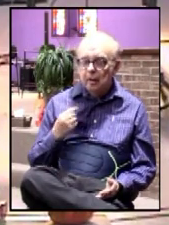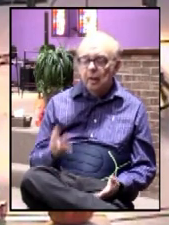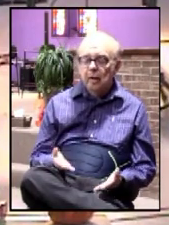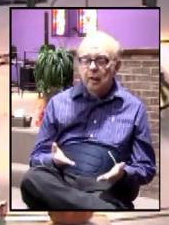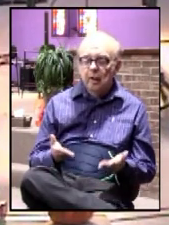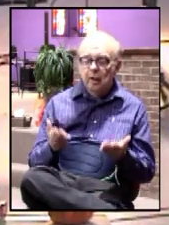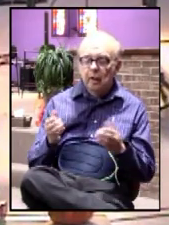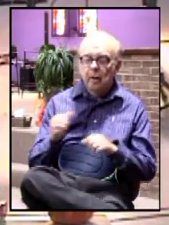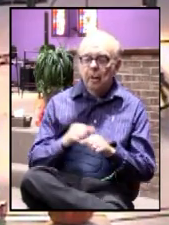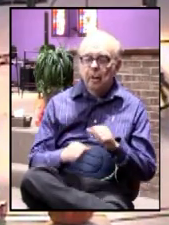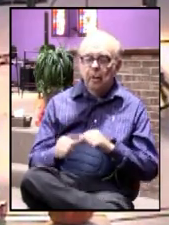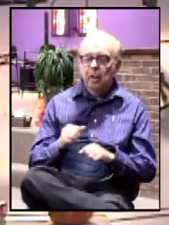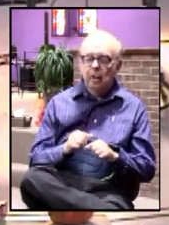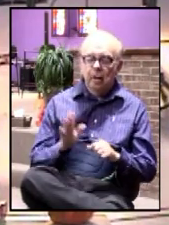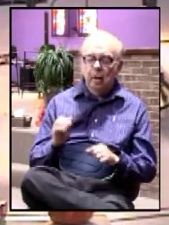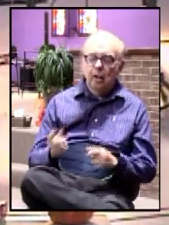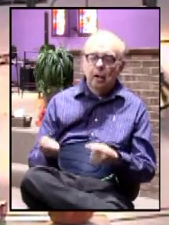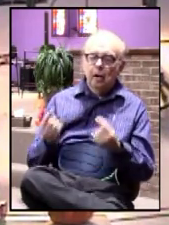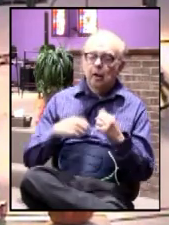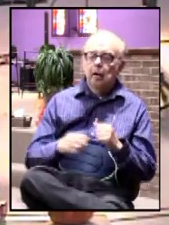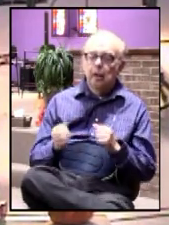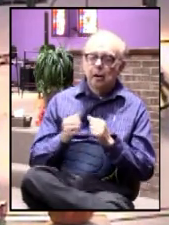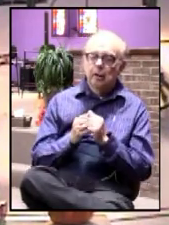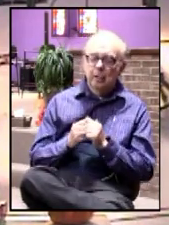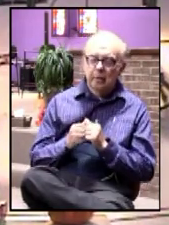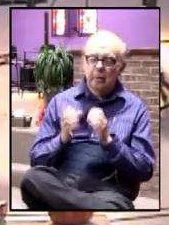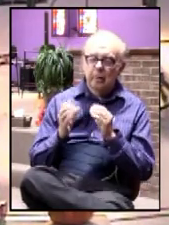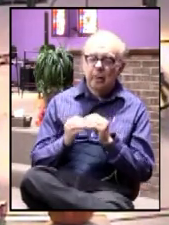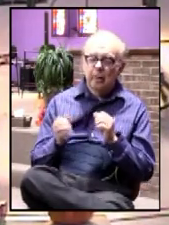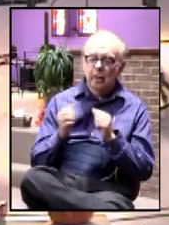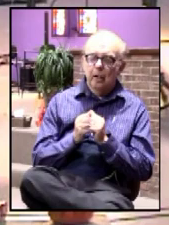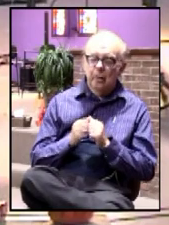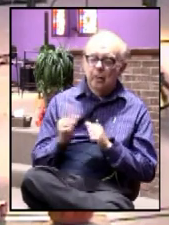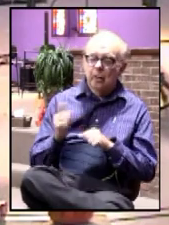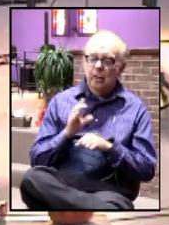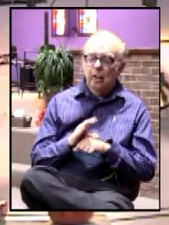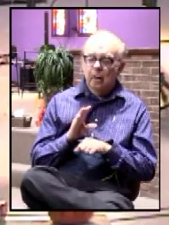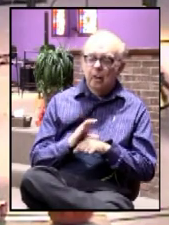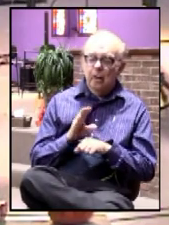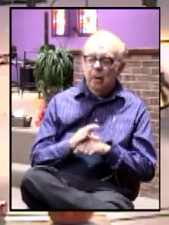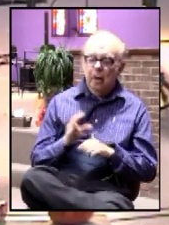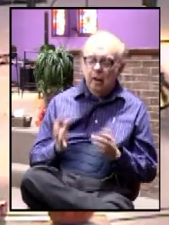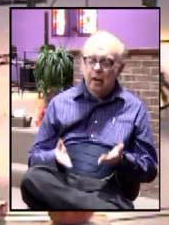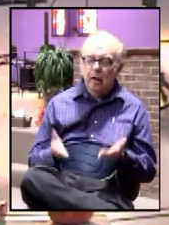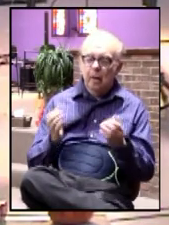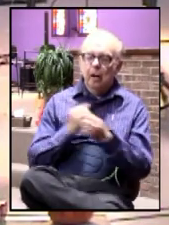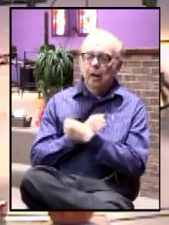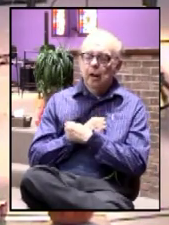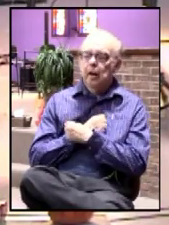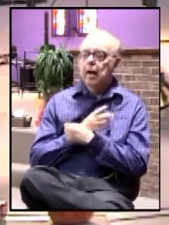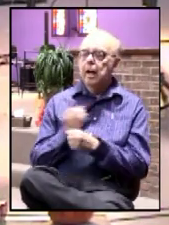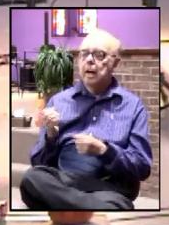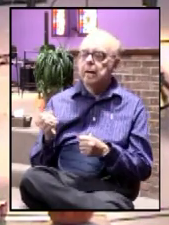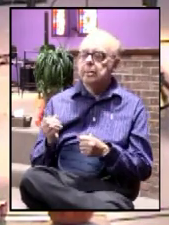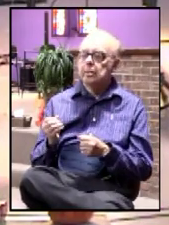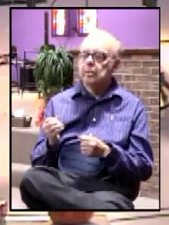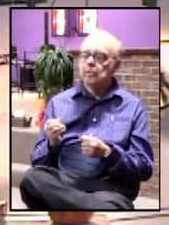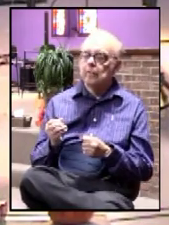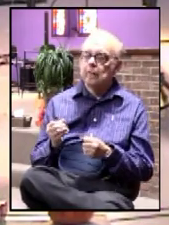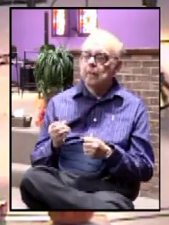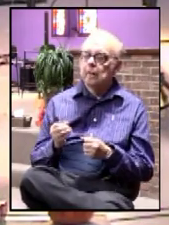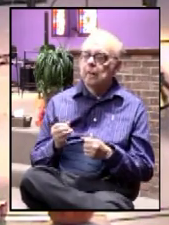We encourage each other by coming together, meeting together in church, and promoting love.